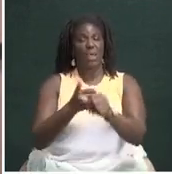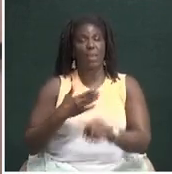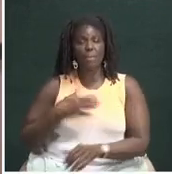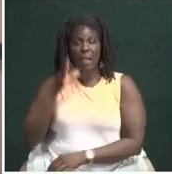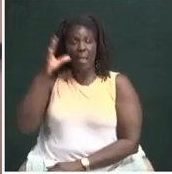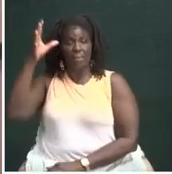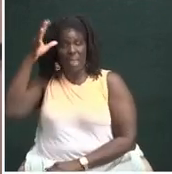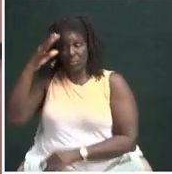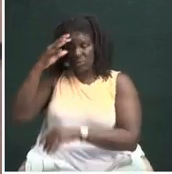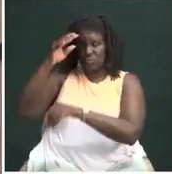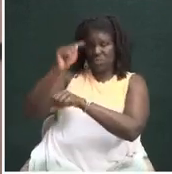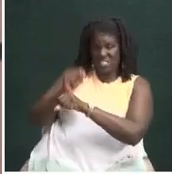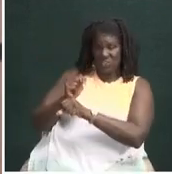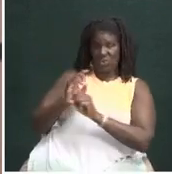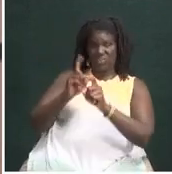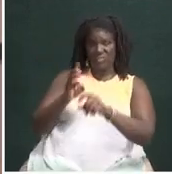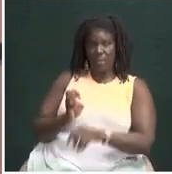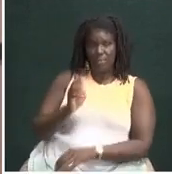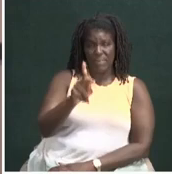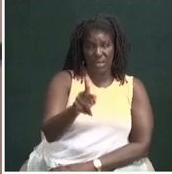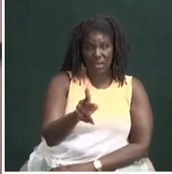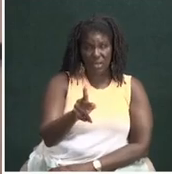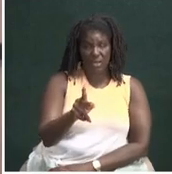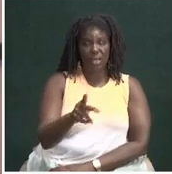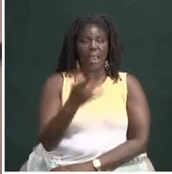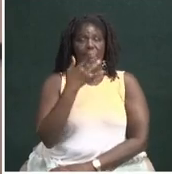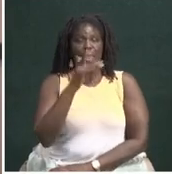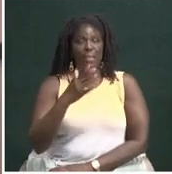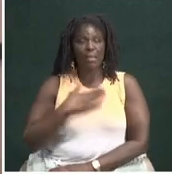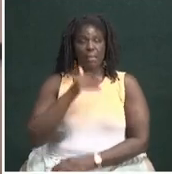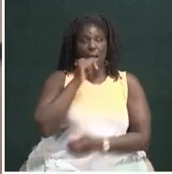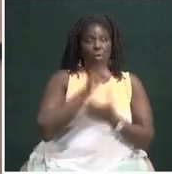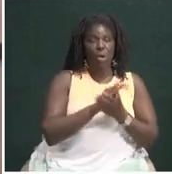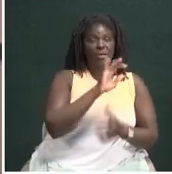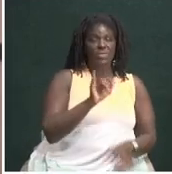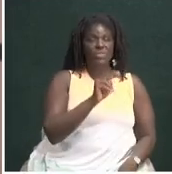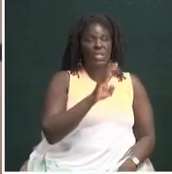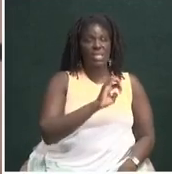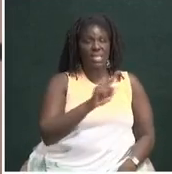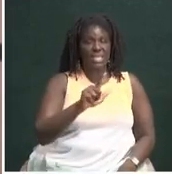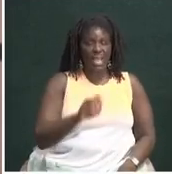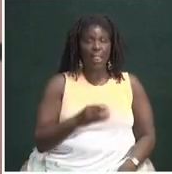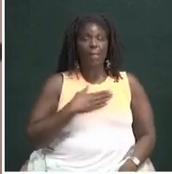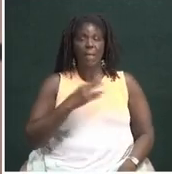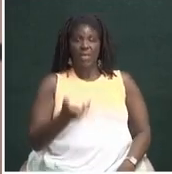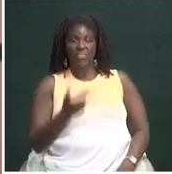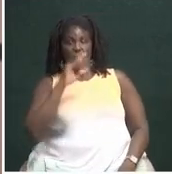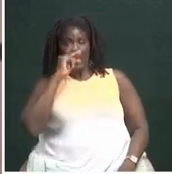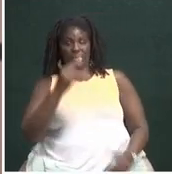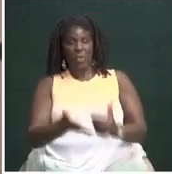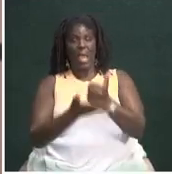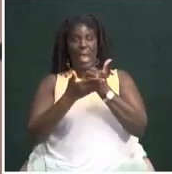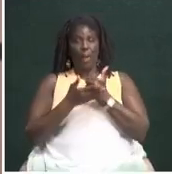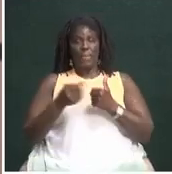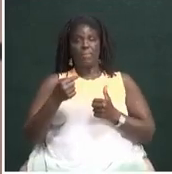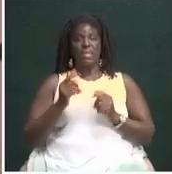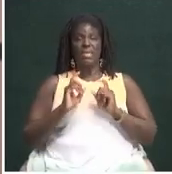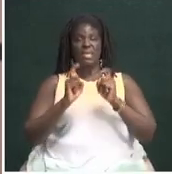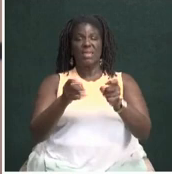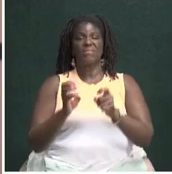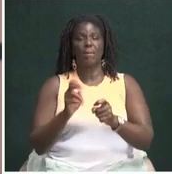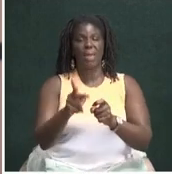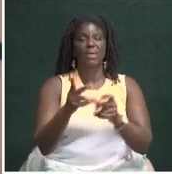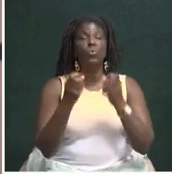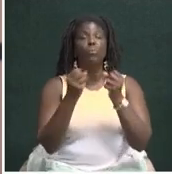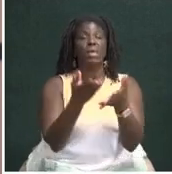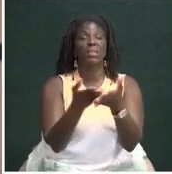parents' tradition of giving back. And luckily, my wife Janelle and my three children are helping me give back to a lot of